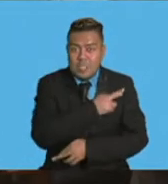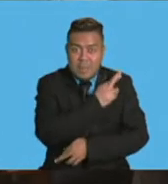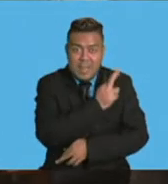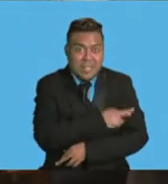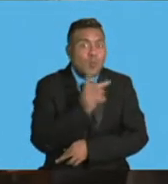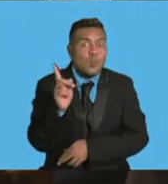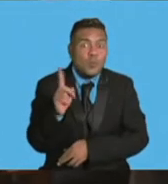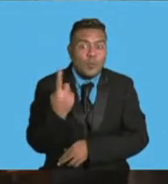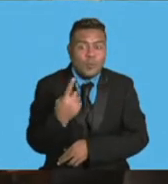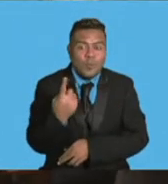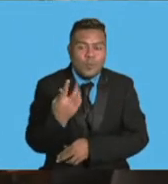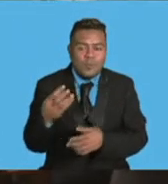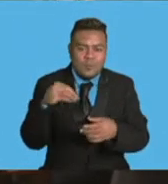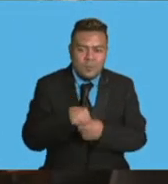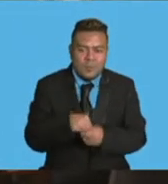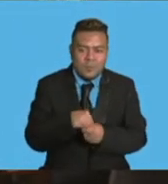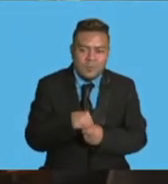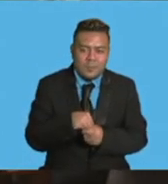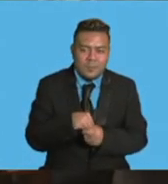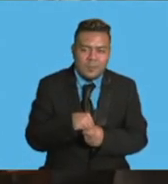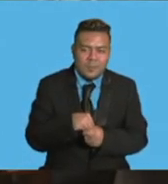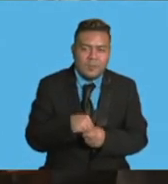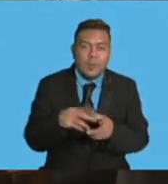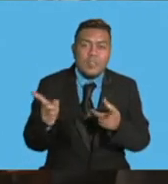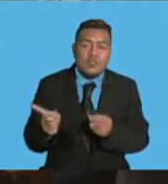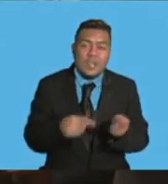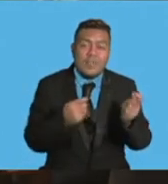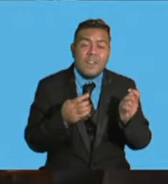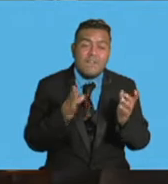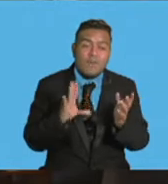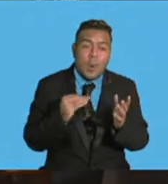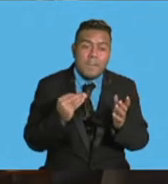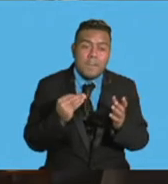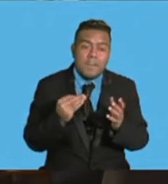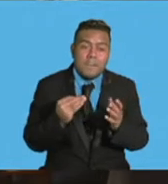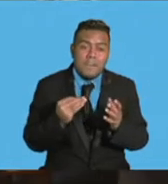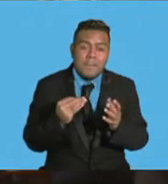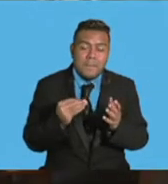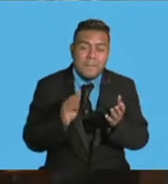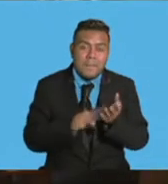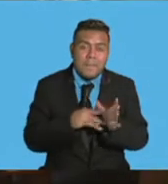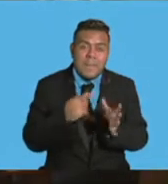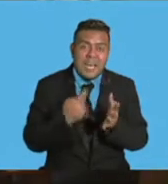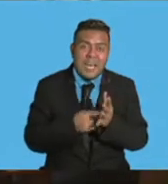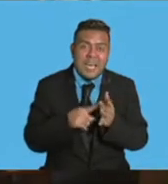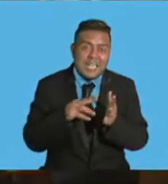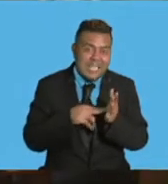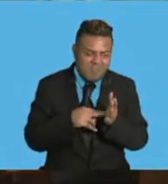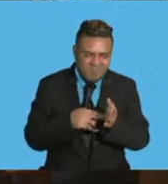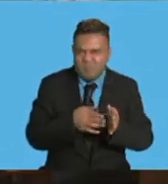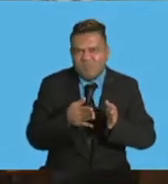you would know very well, was transferred from the Marine Department way back